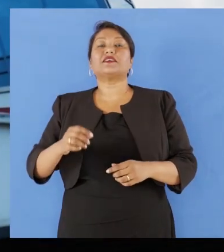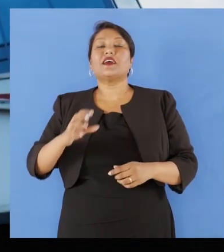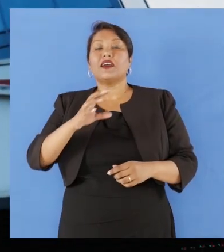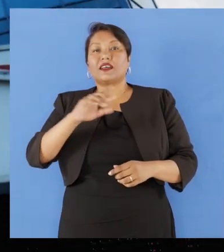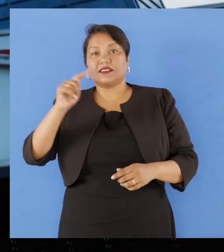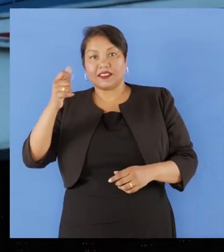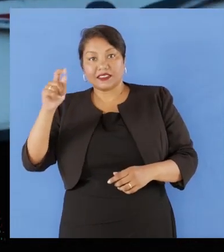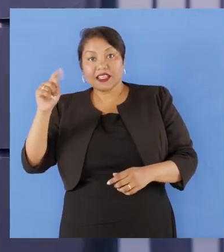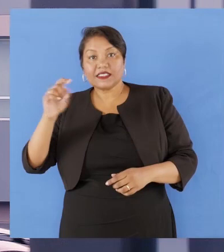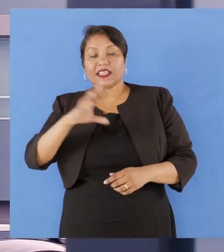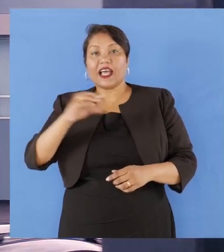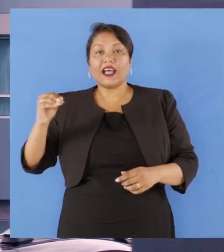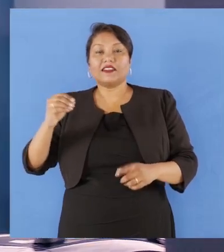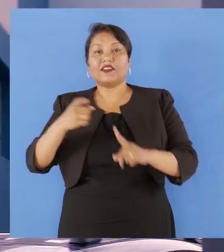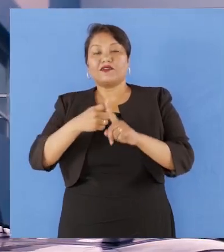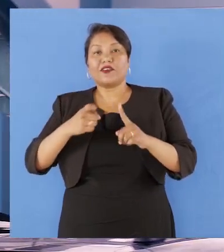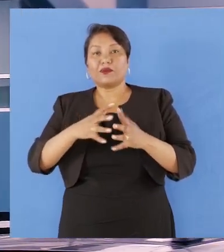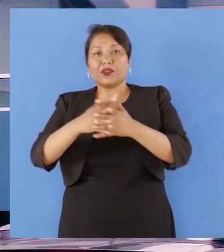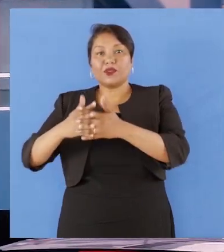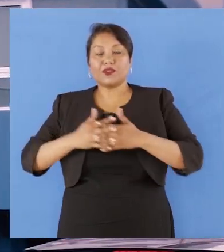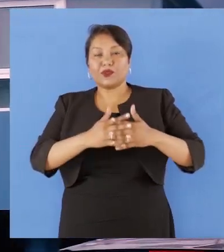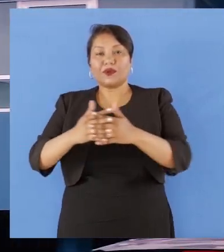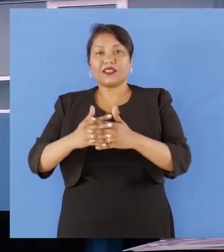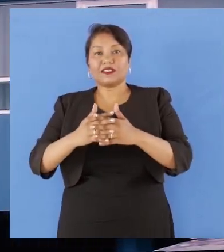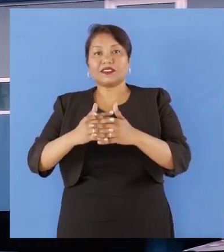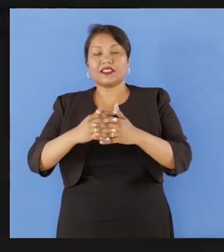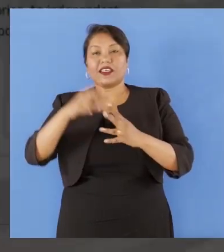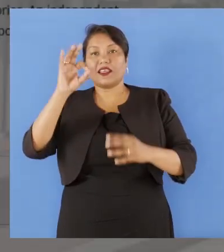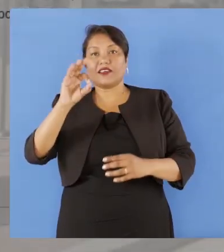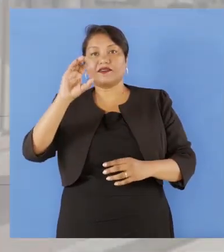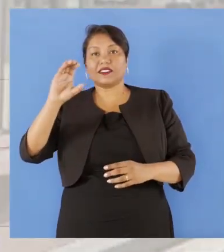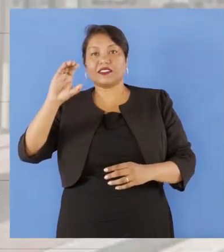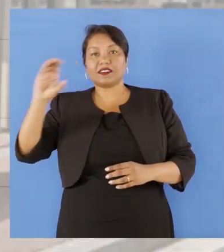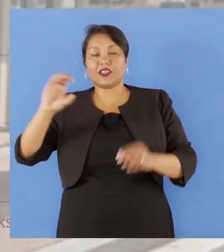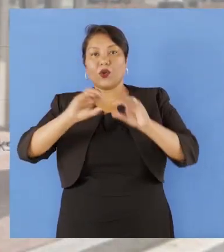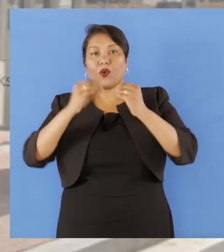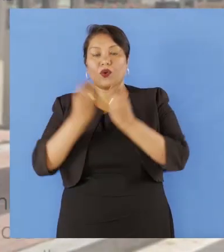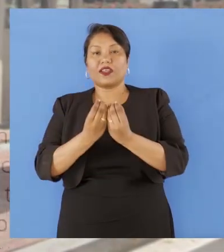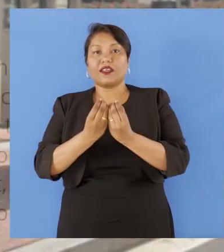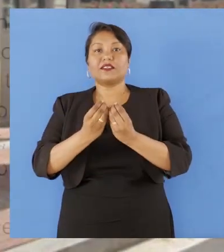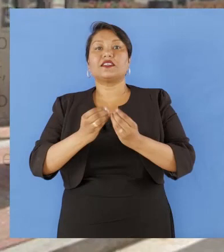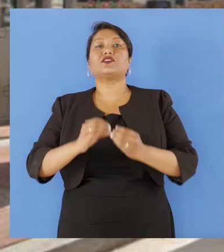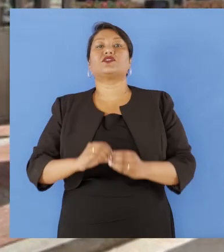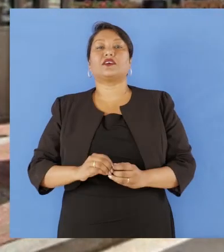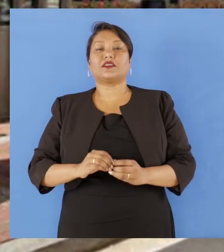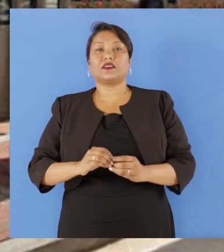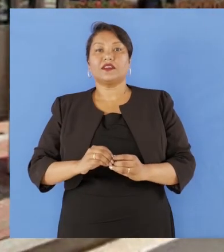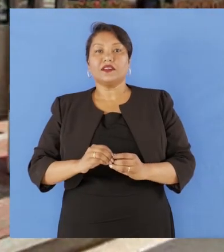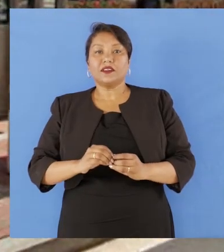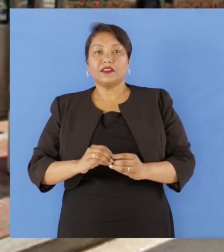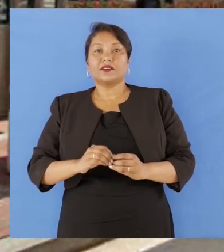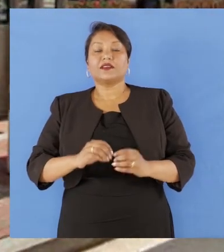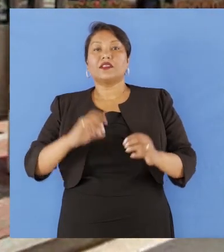of Trade and Industry, Telecommunication Authority of Trinidad and Tobago, and the FCC's Consumer and Governmental Affairs Bureau